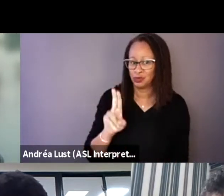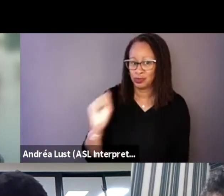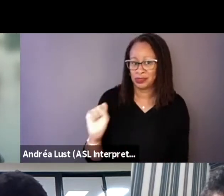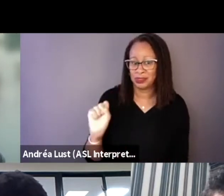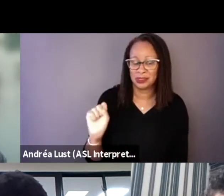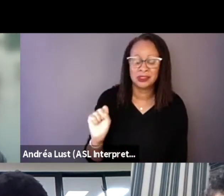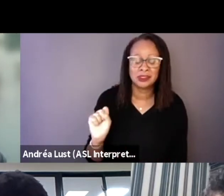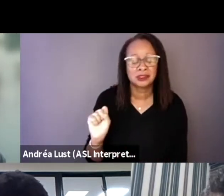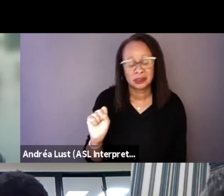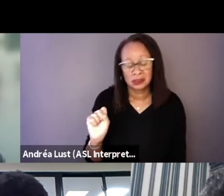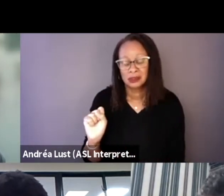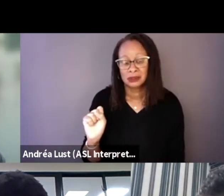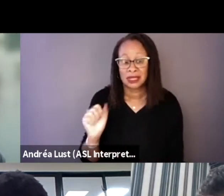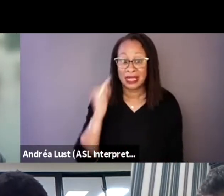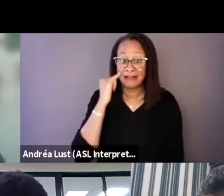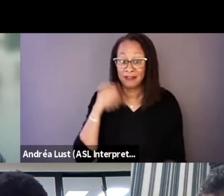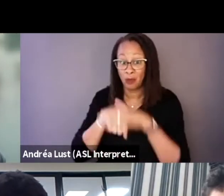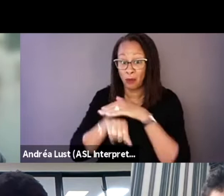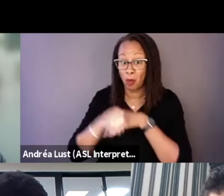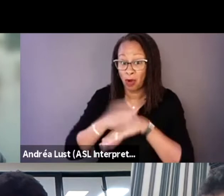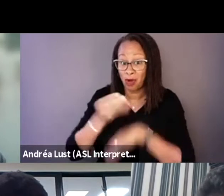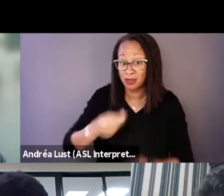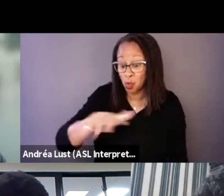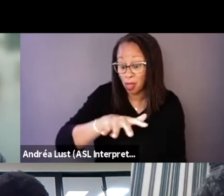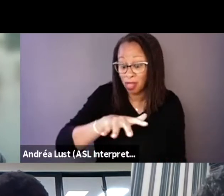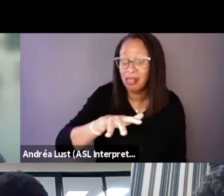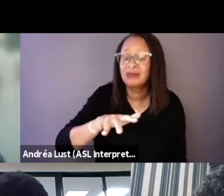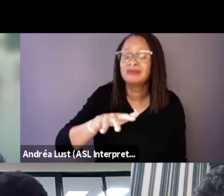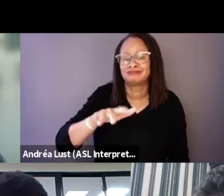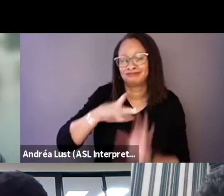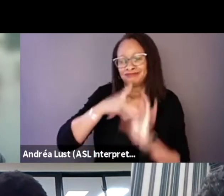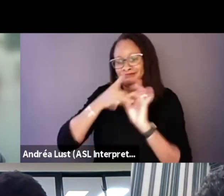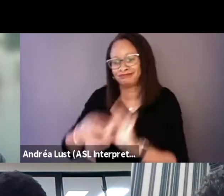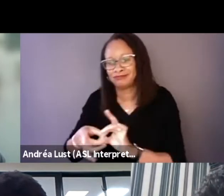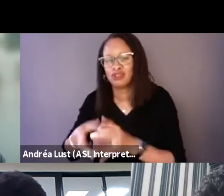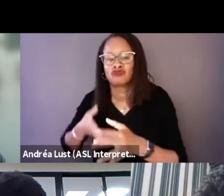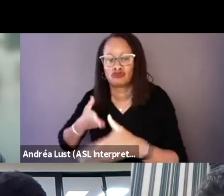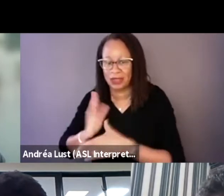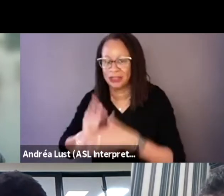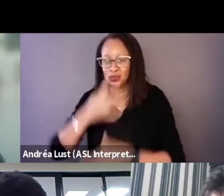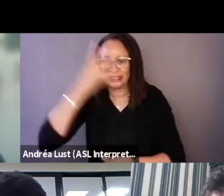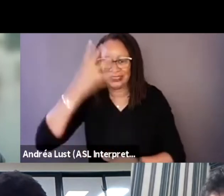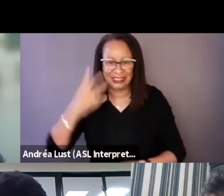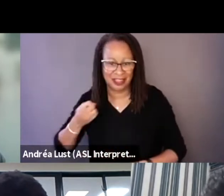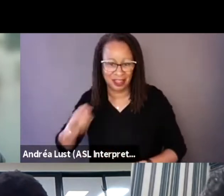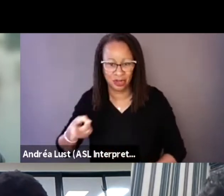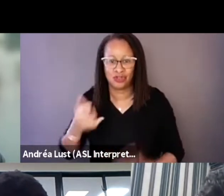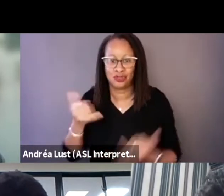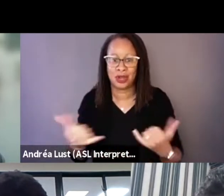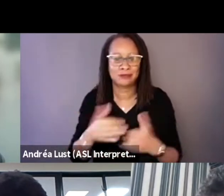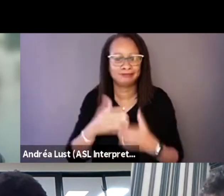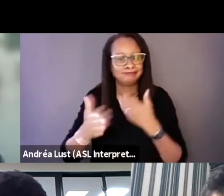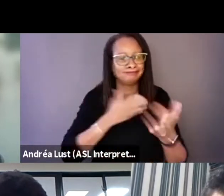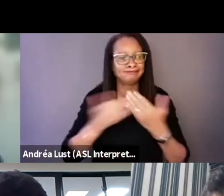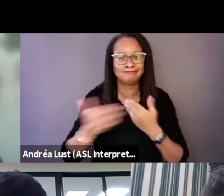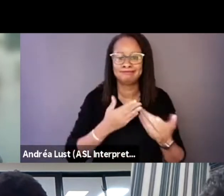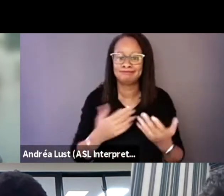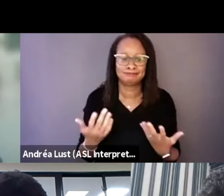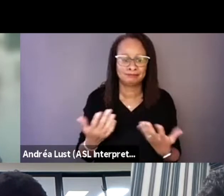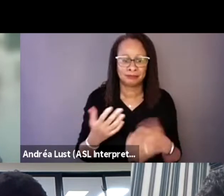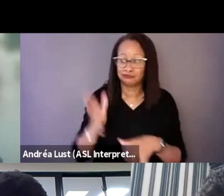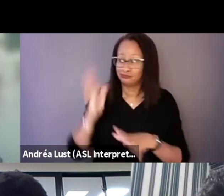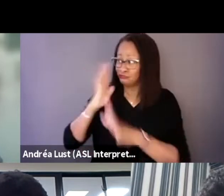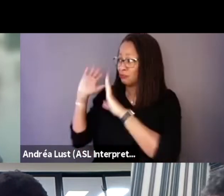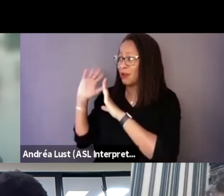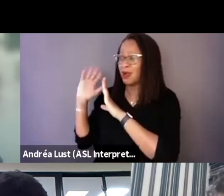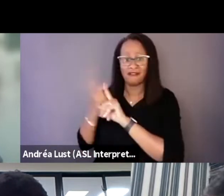where if you're born on the soil, you have a right to your citizenship. You know, it doesn't matter what your